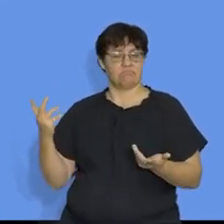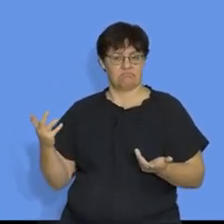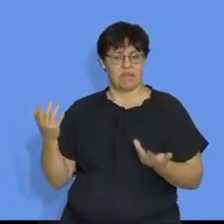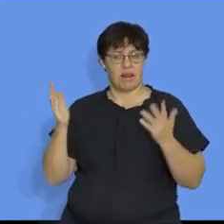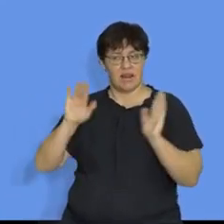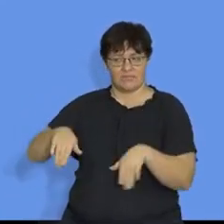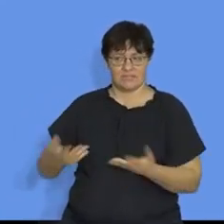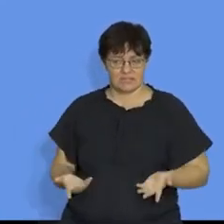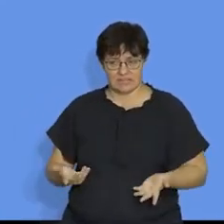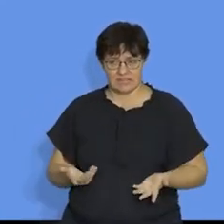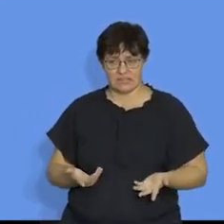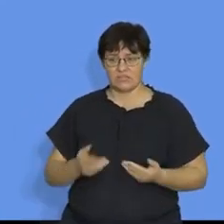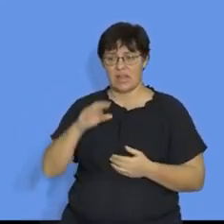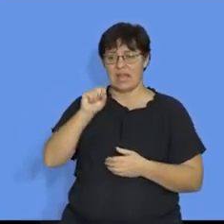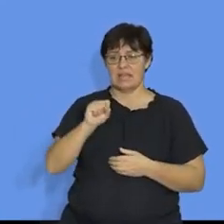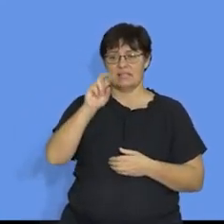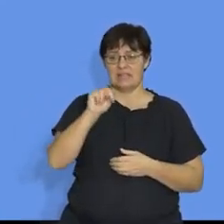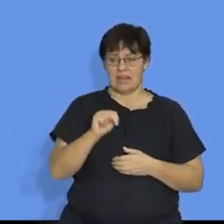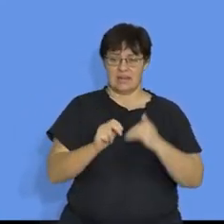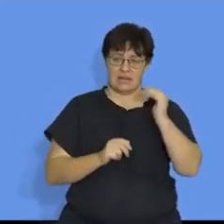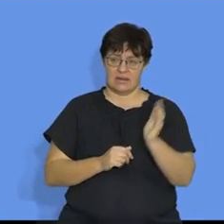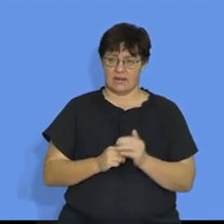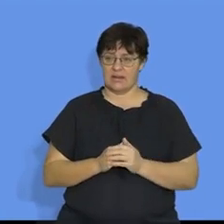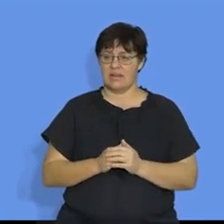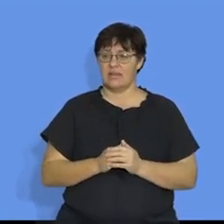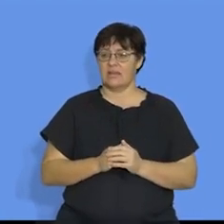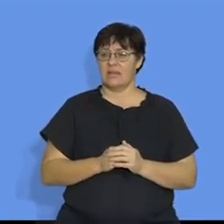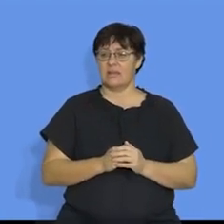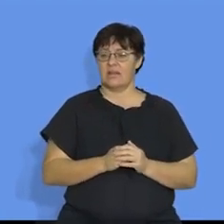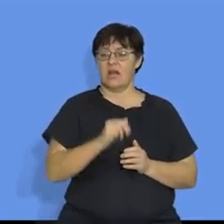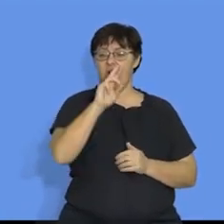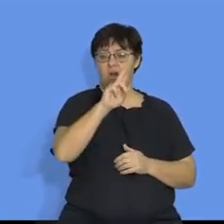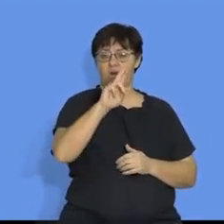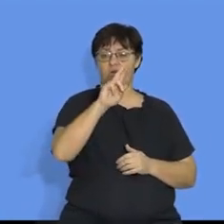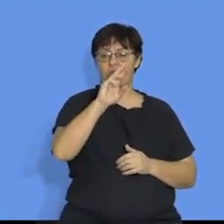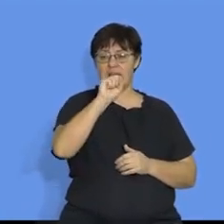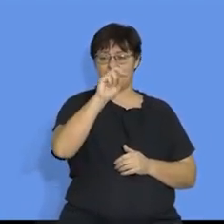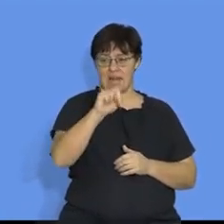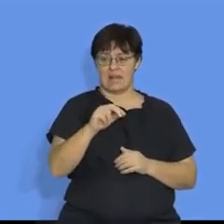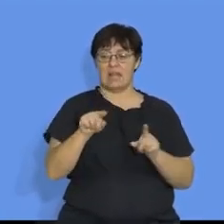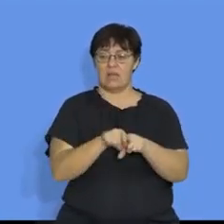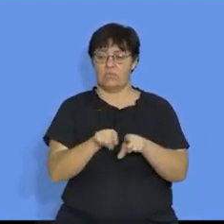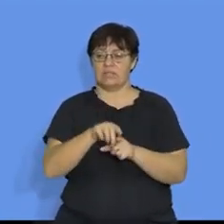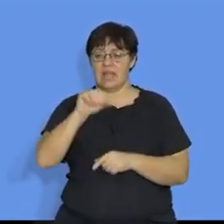ARN. So Sn minus Rsn will leave me with A minus